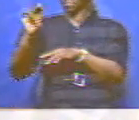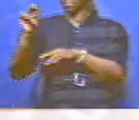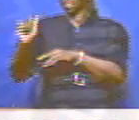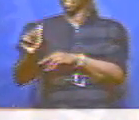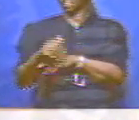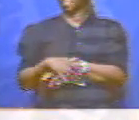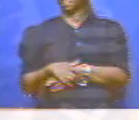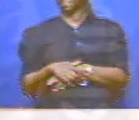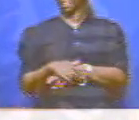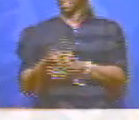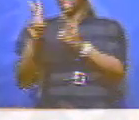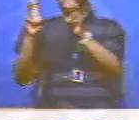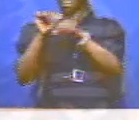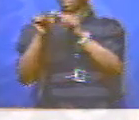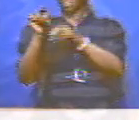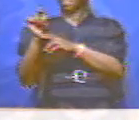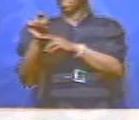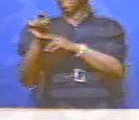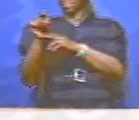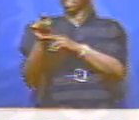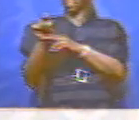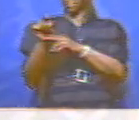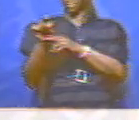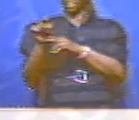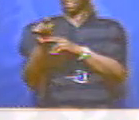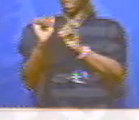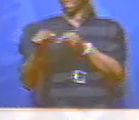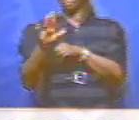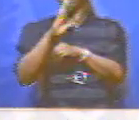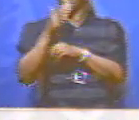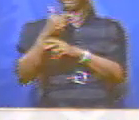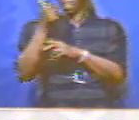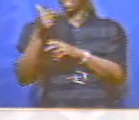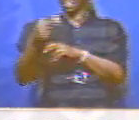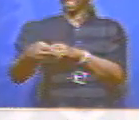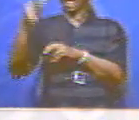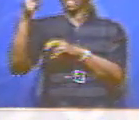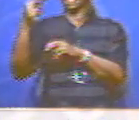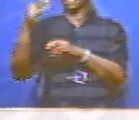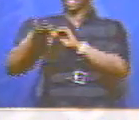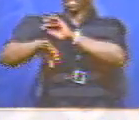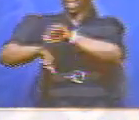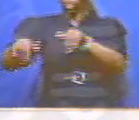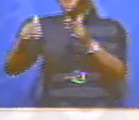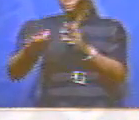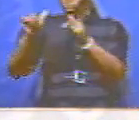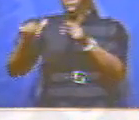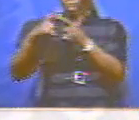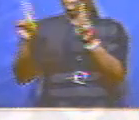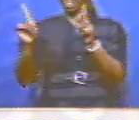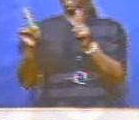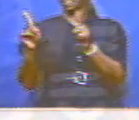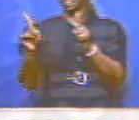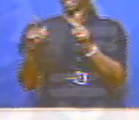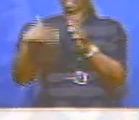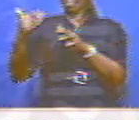swimmer is very subjective. Mm-hmm. You could be the best or the highest ranked swimmer today. But remember, swimmers are swimming almost every